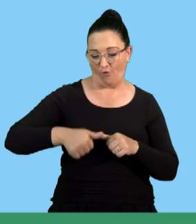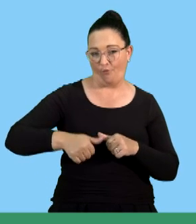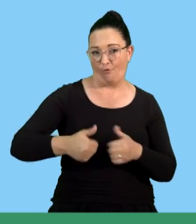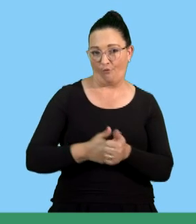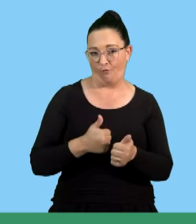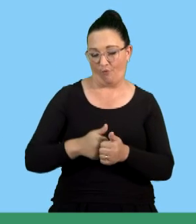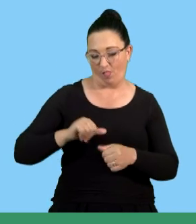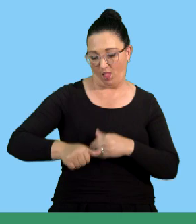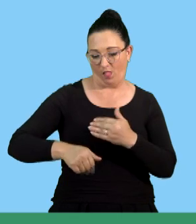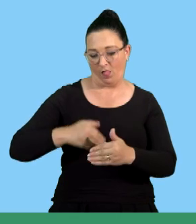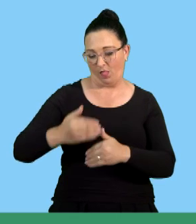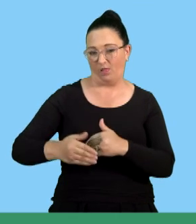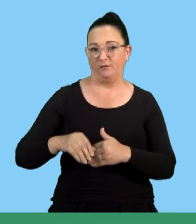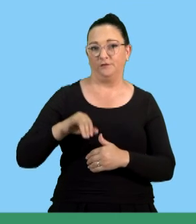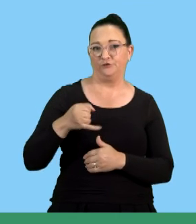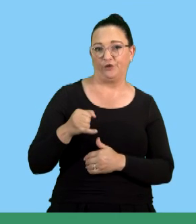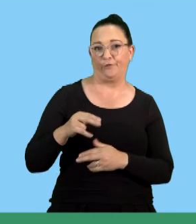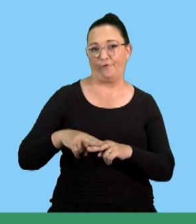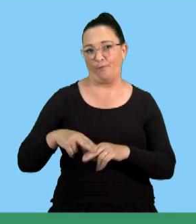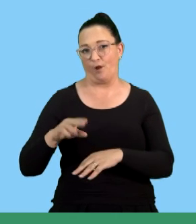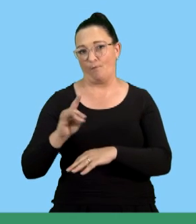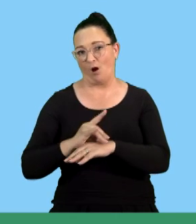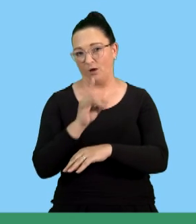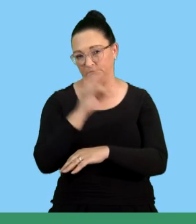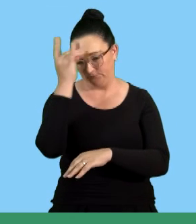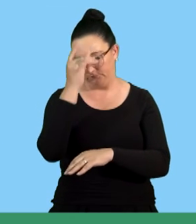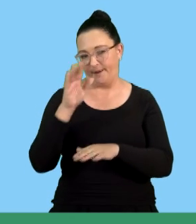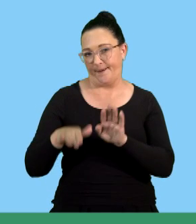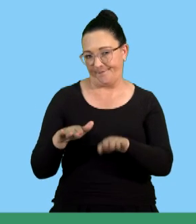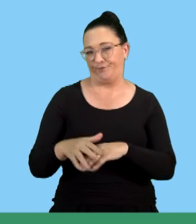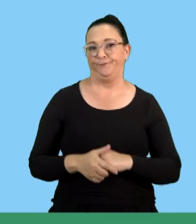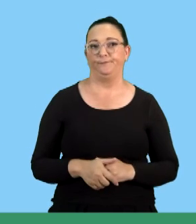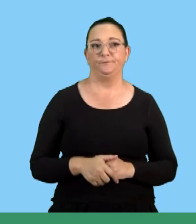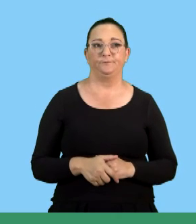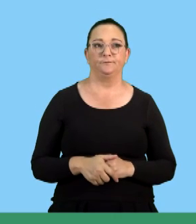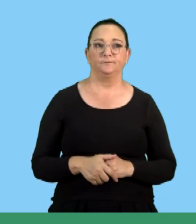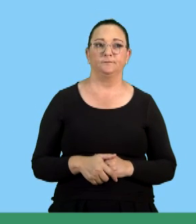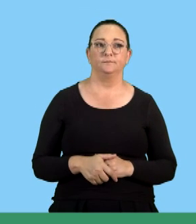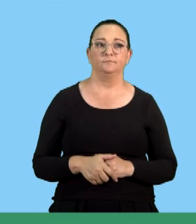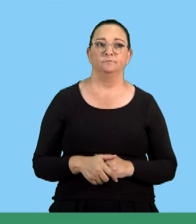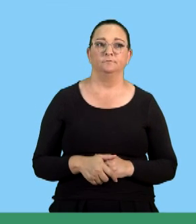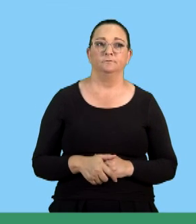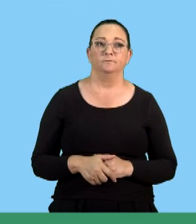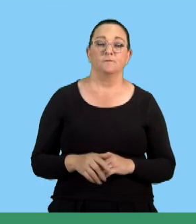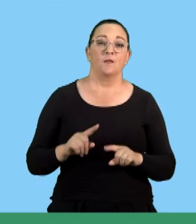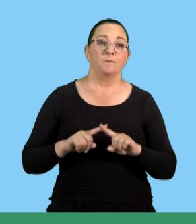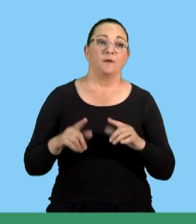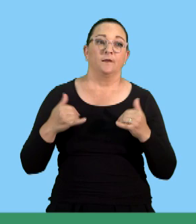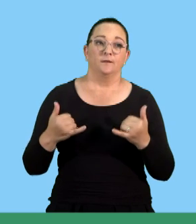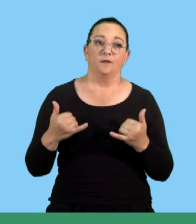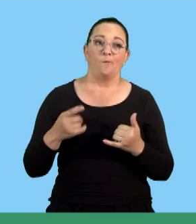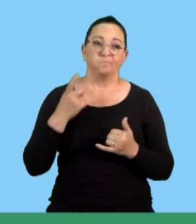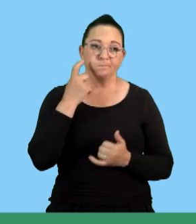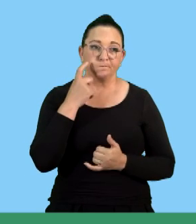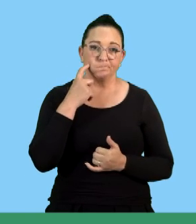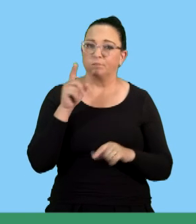follow each other: January, February, March, April. So 4 consecutive. A pregnant employee may not be allowed to perform work